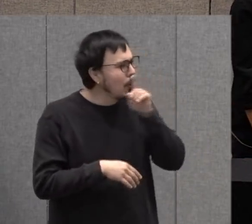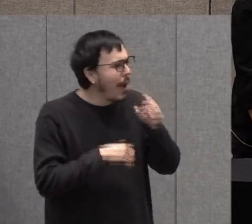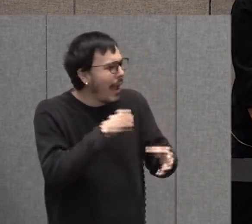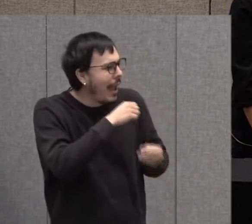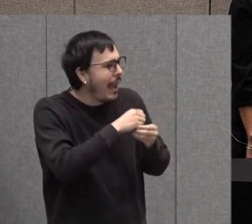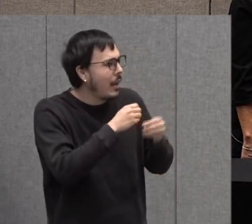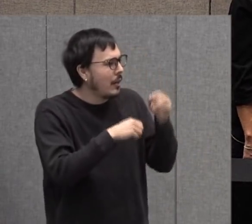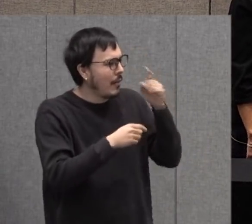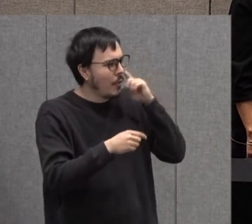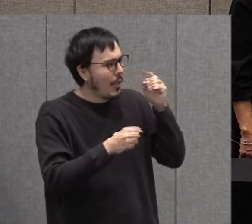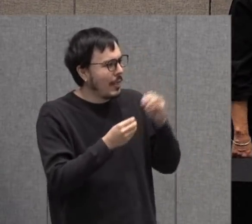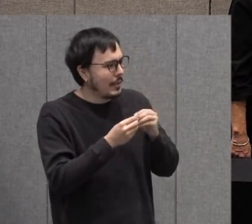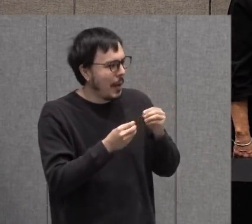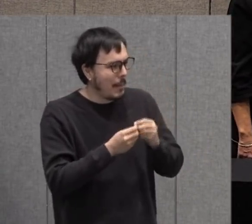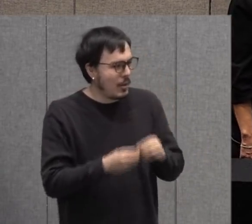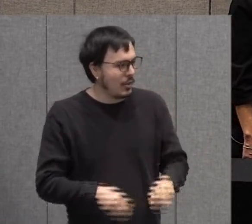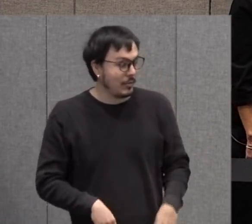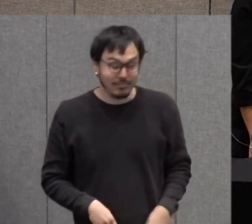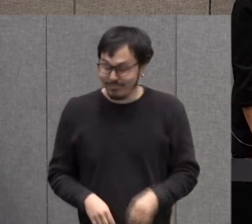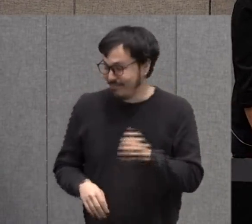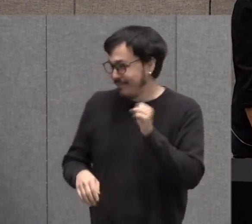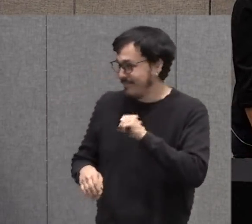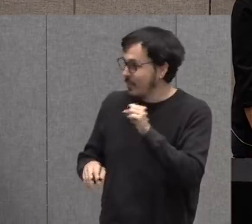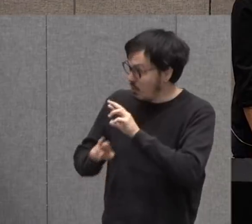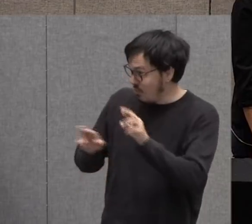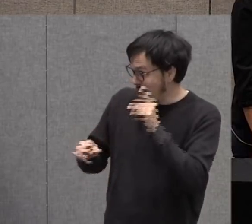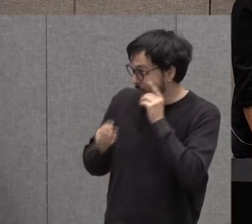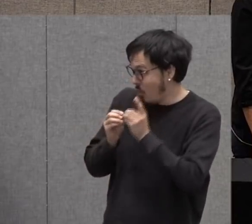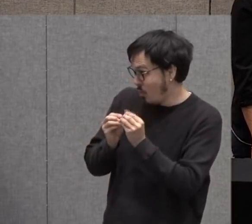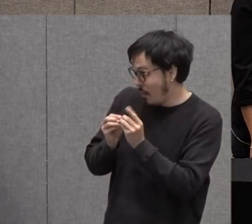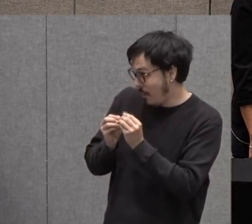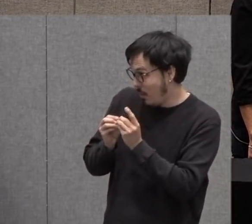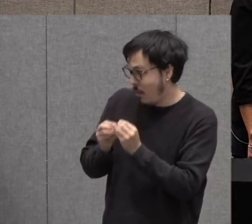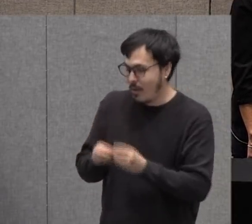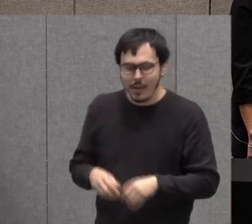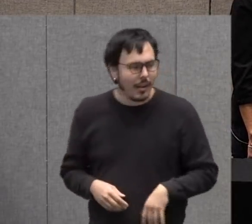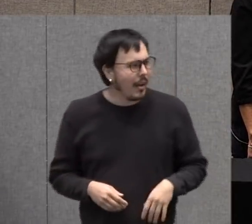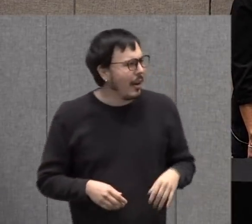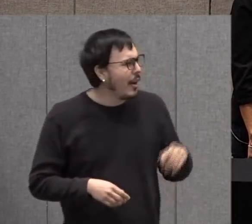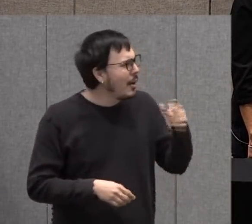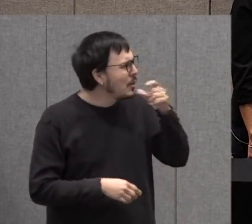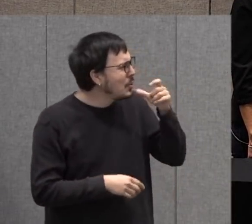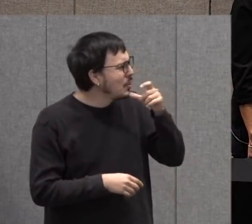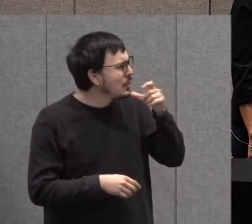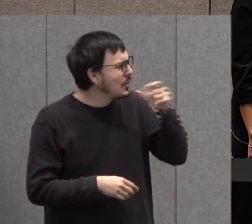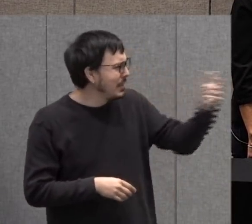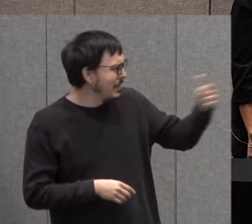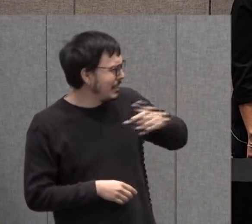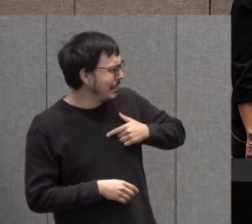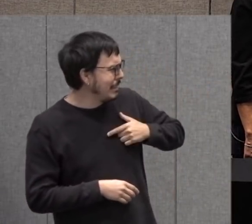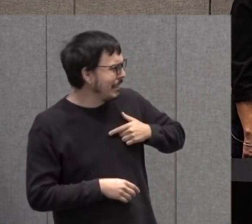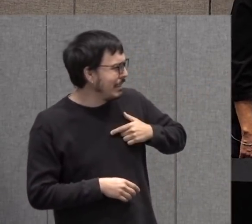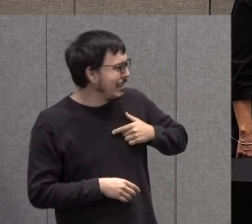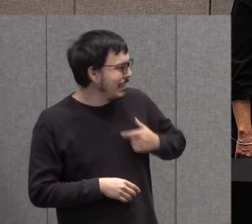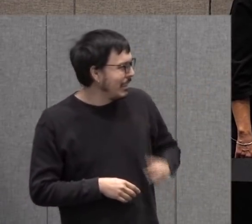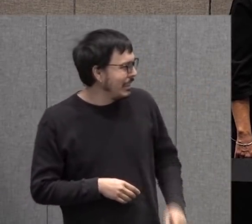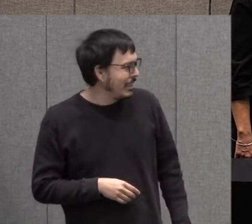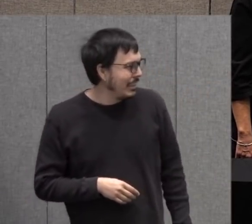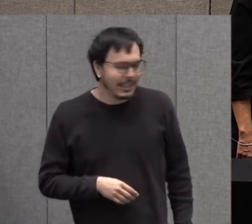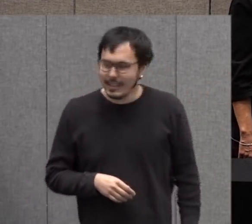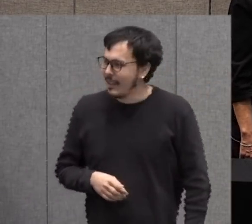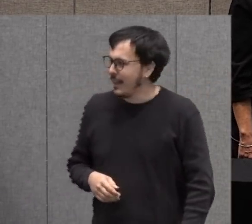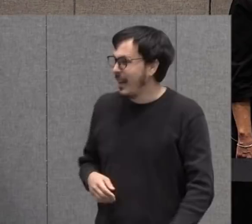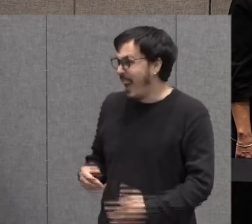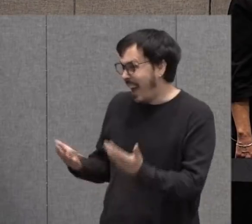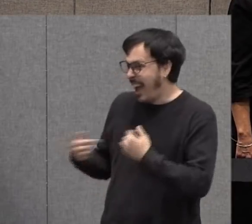that. Are you ready for one more? Oh, yeah, I'm ready. Is it my turn? Oh, I had the best one. Can I give you one more? All right. You